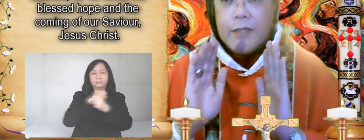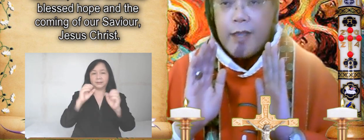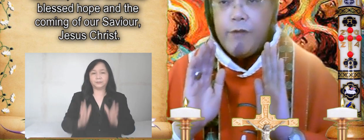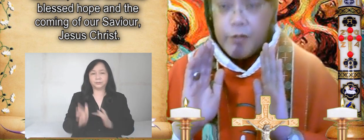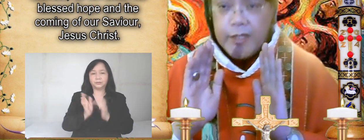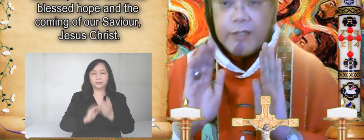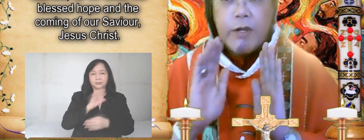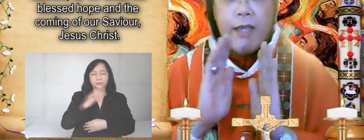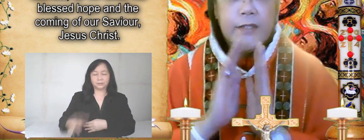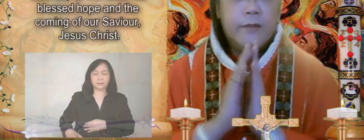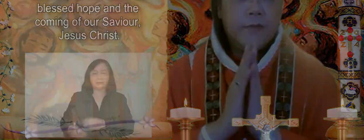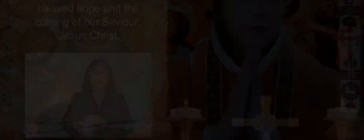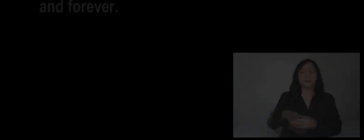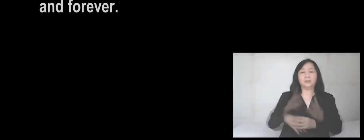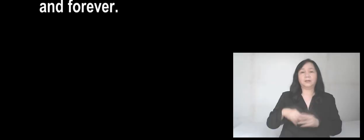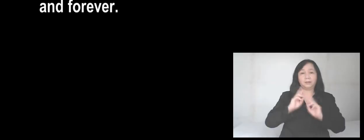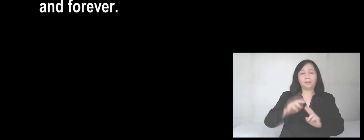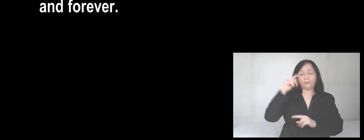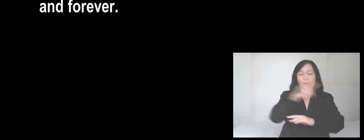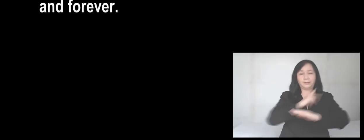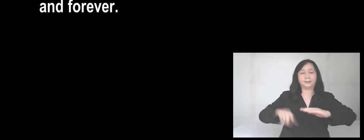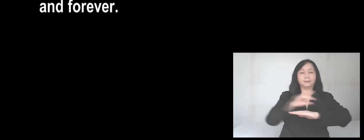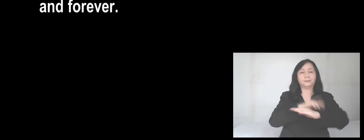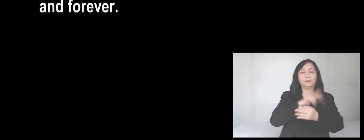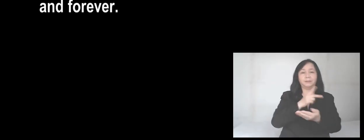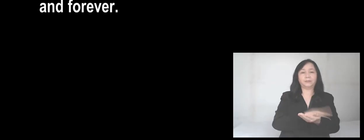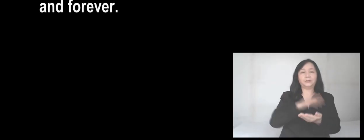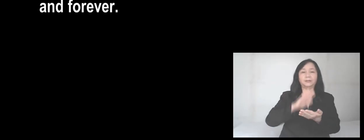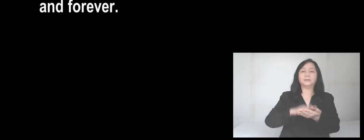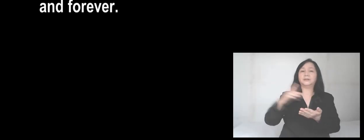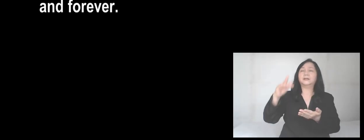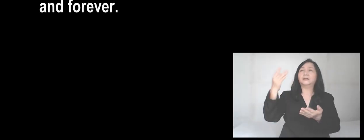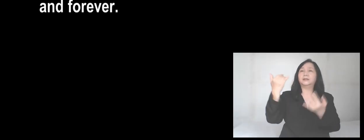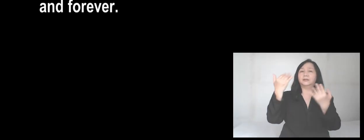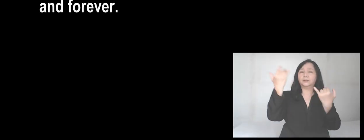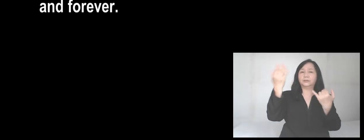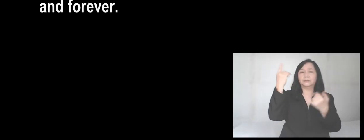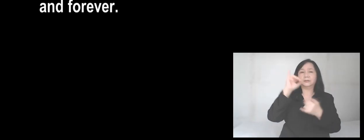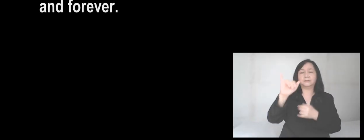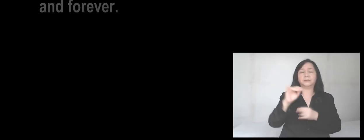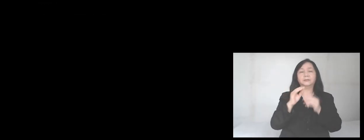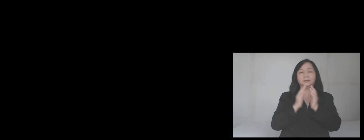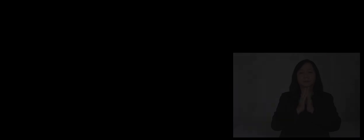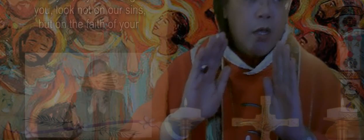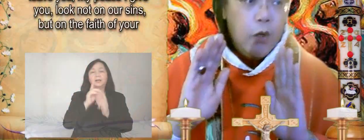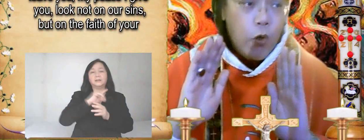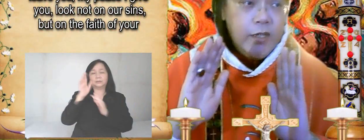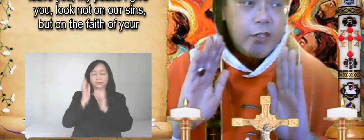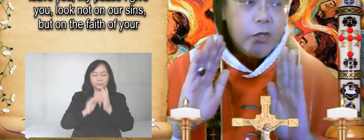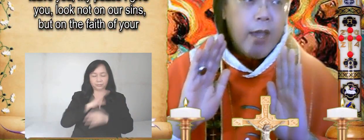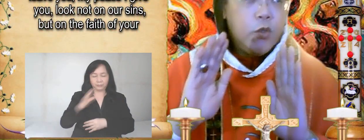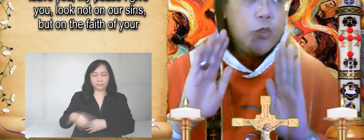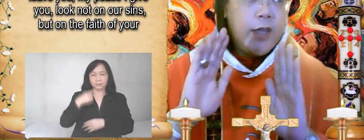of our Savior, Jesus Christ. For the kingdom, the power and the glory are yours, now and forever.